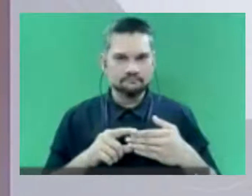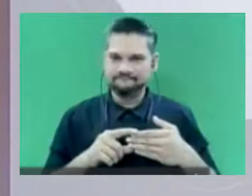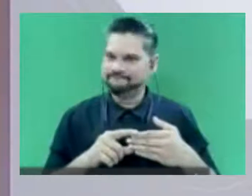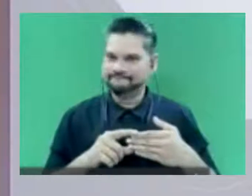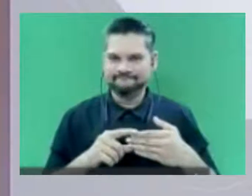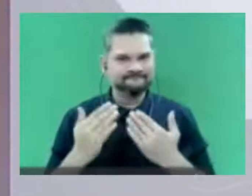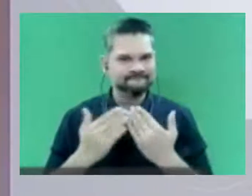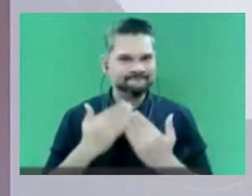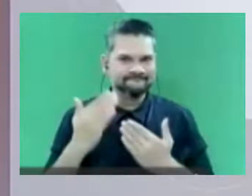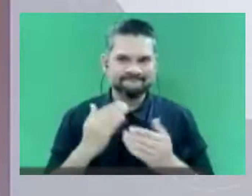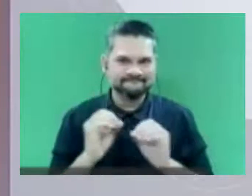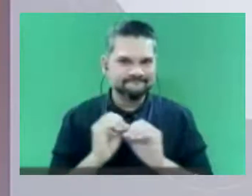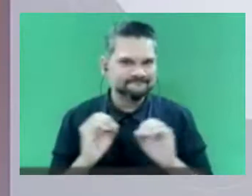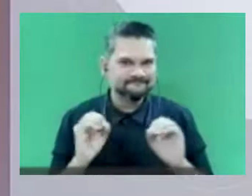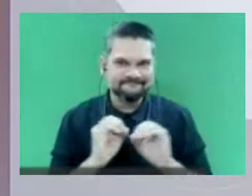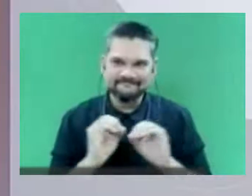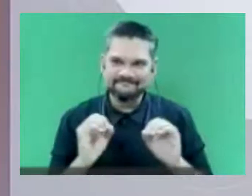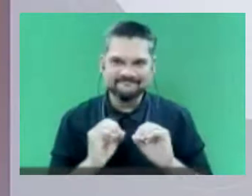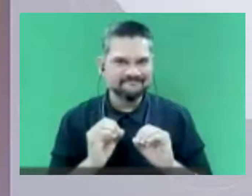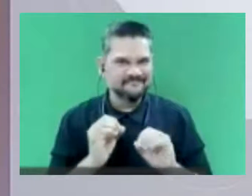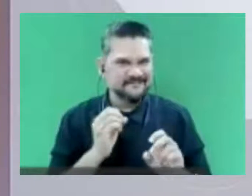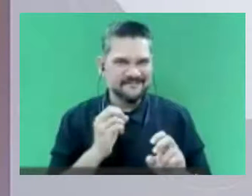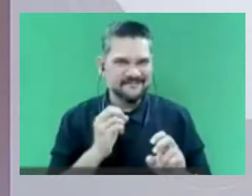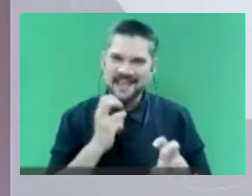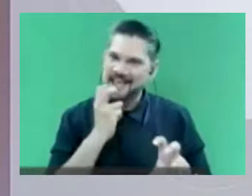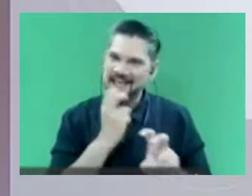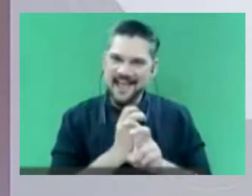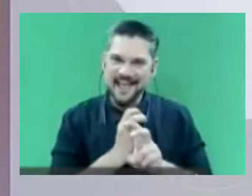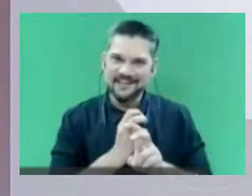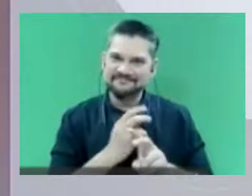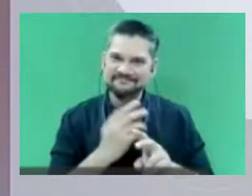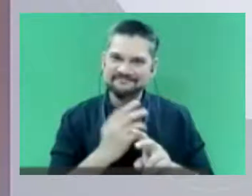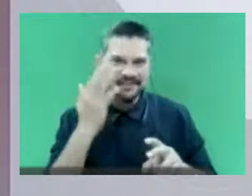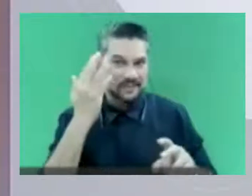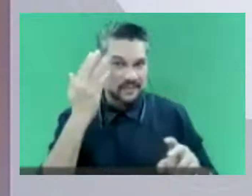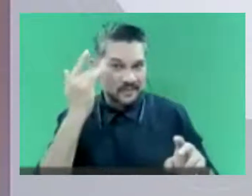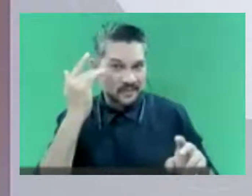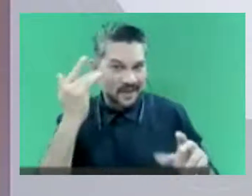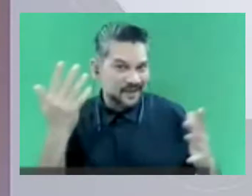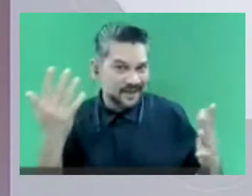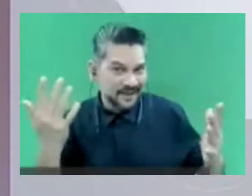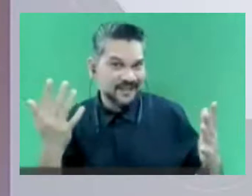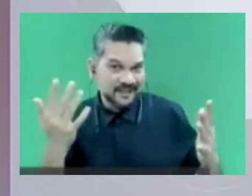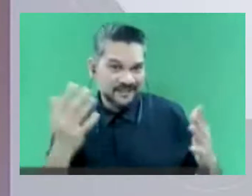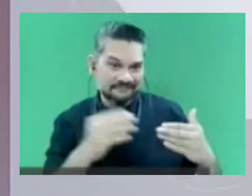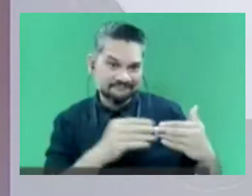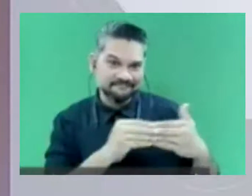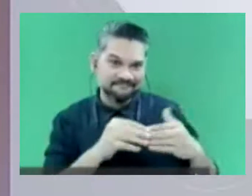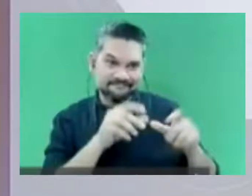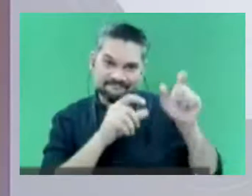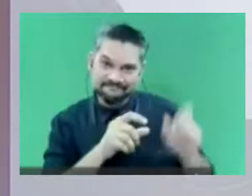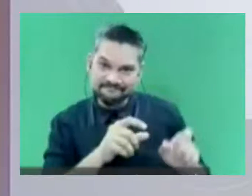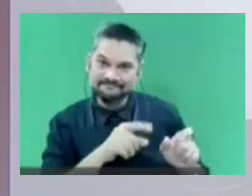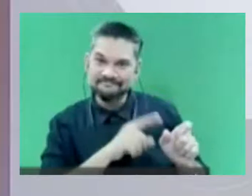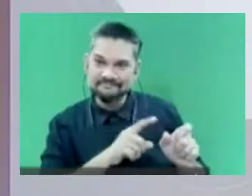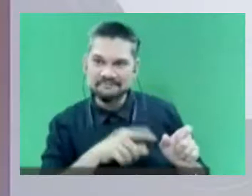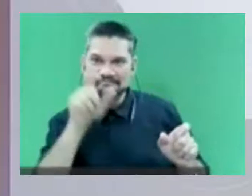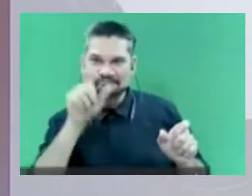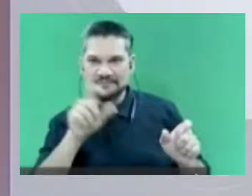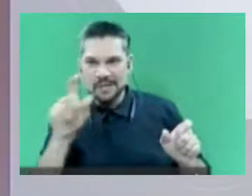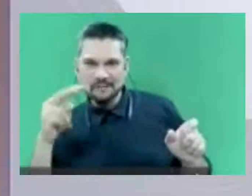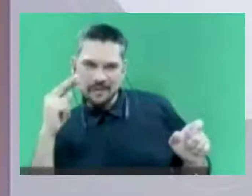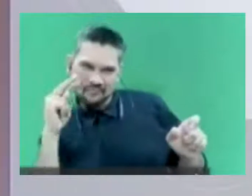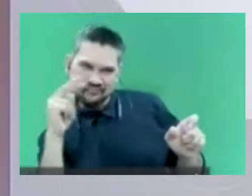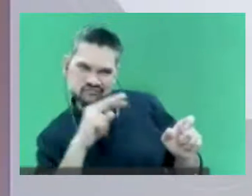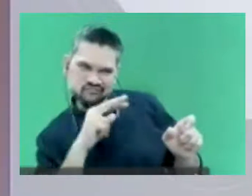you're constantly being, you know, judged to some extent. You're constantly being told, okay, this is